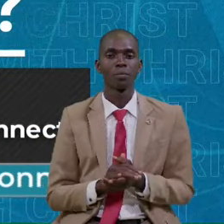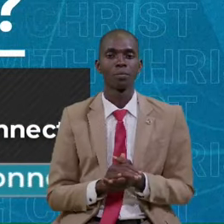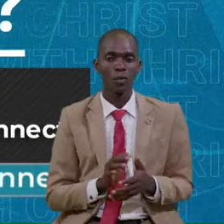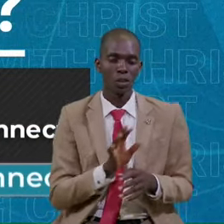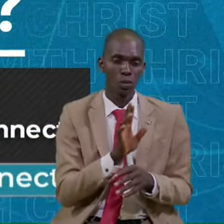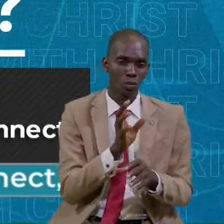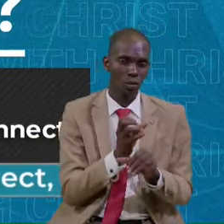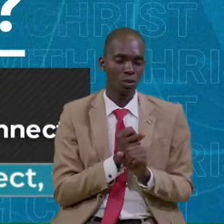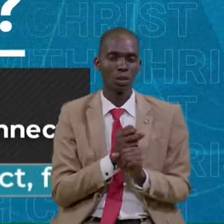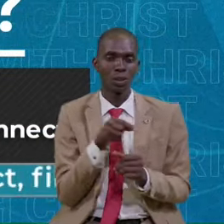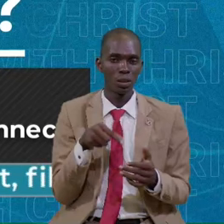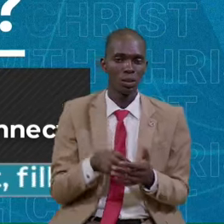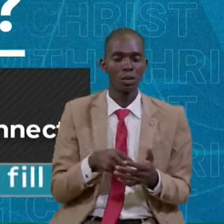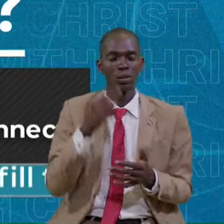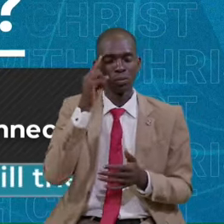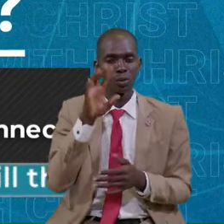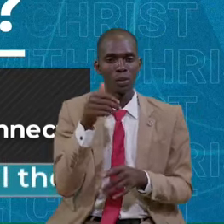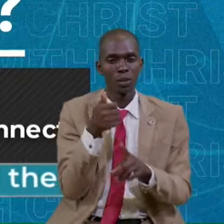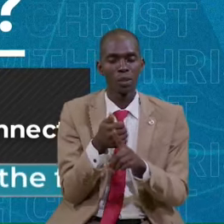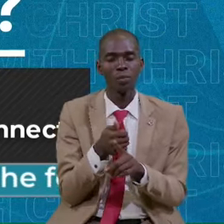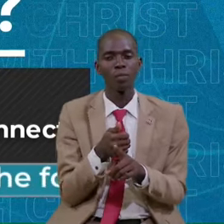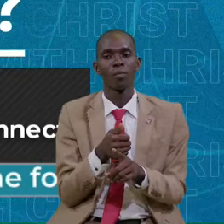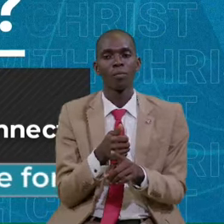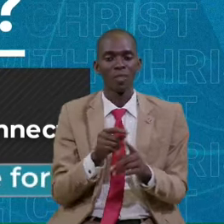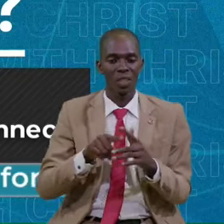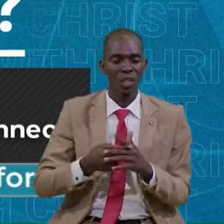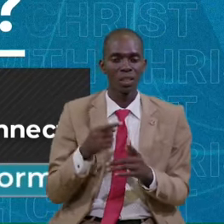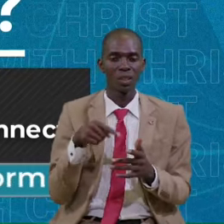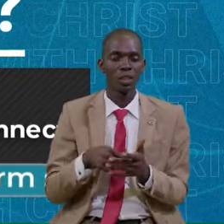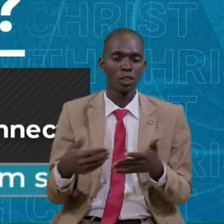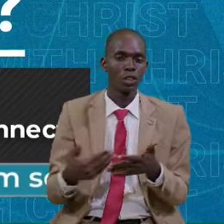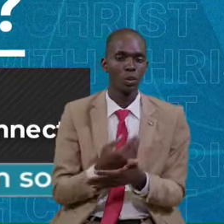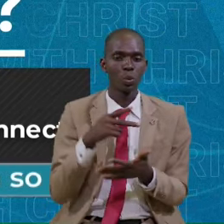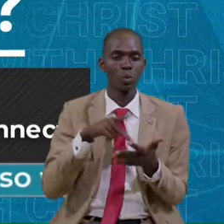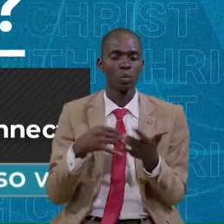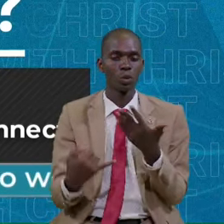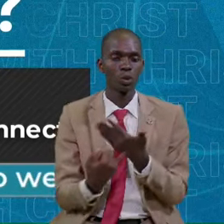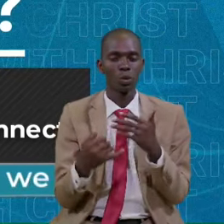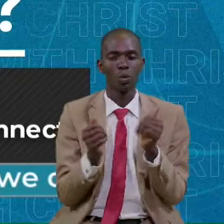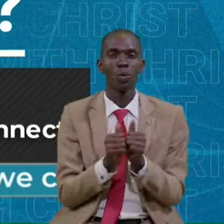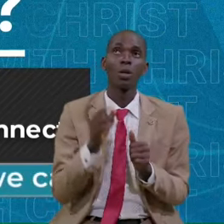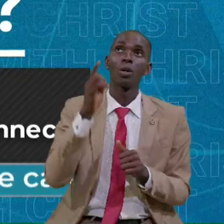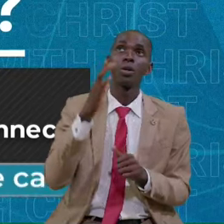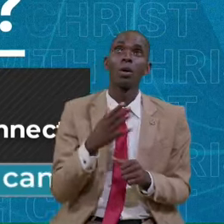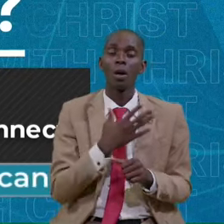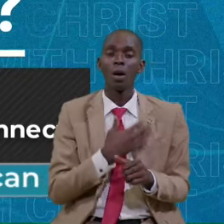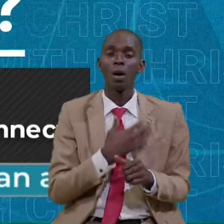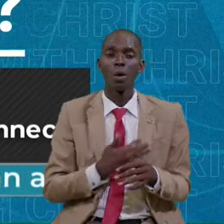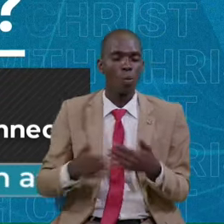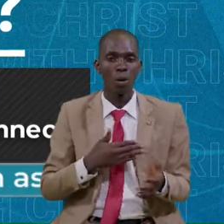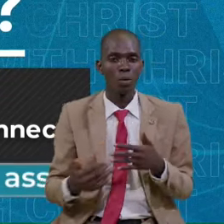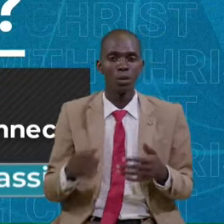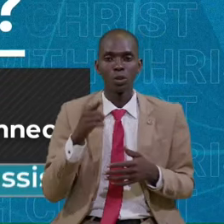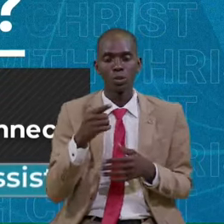yourself stand this new project with God and whatever you partner with God to